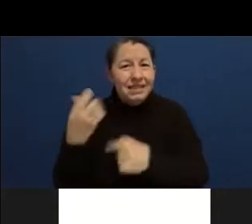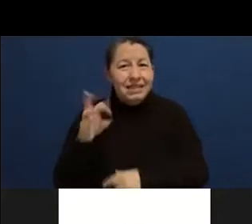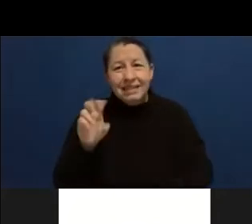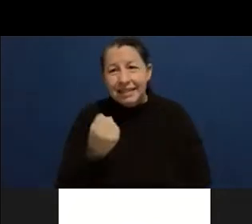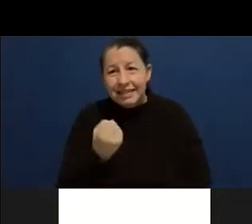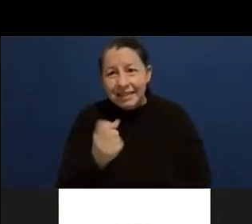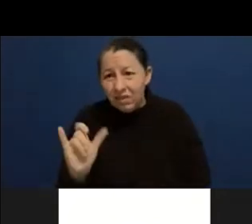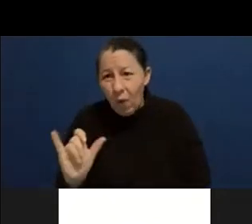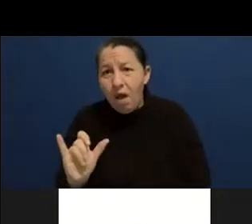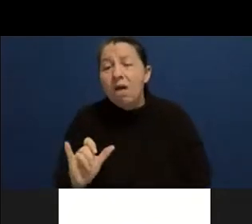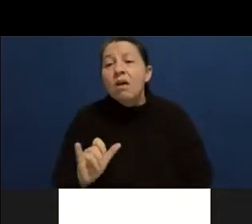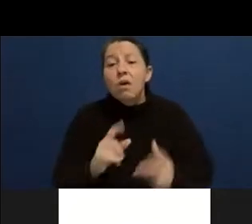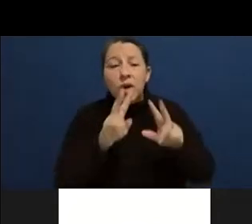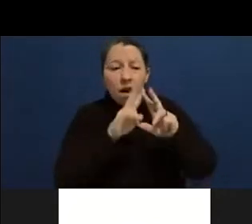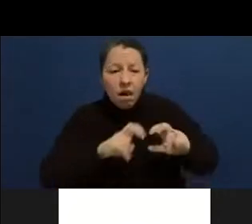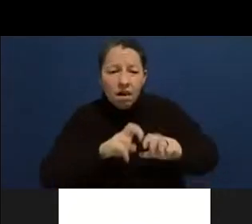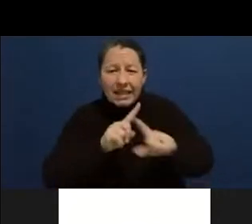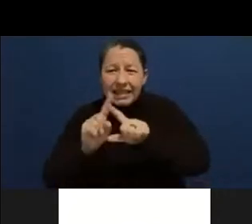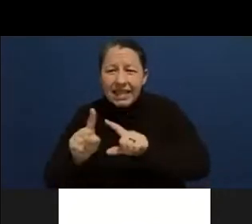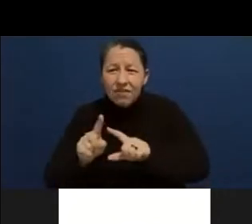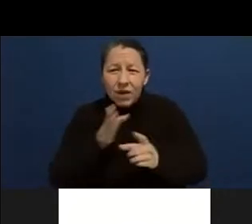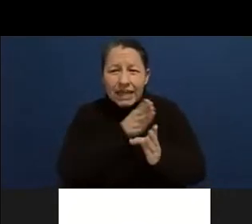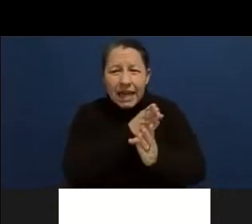different contacts as to what those